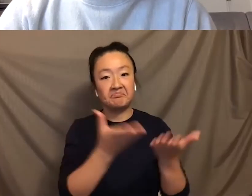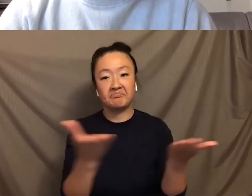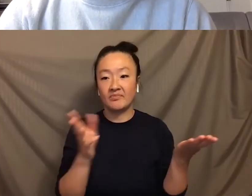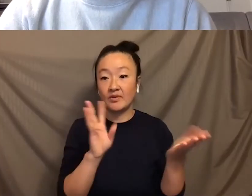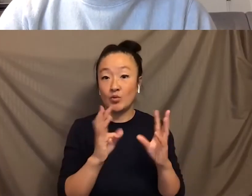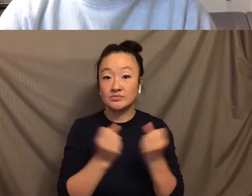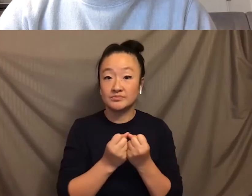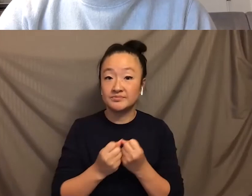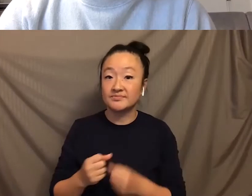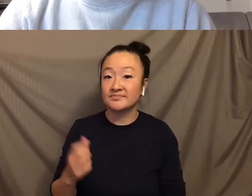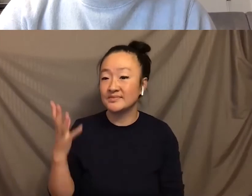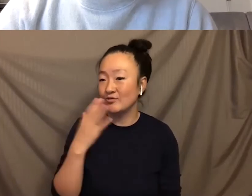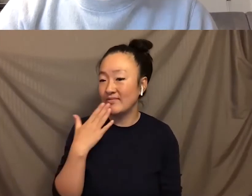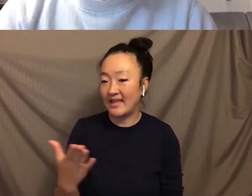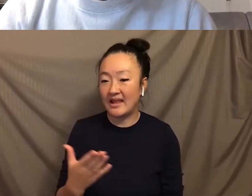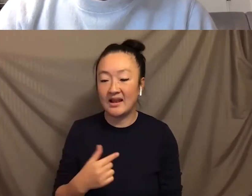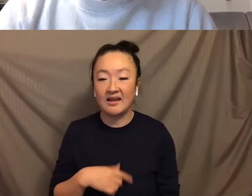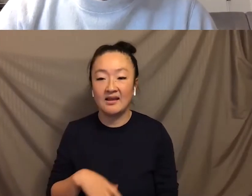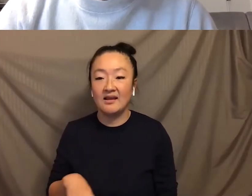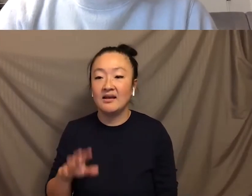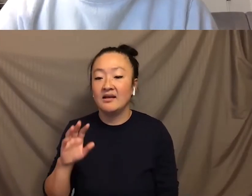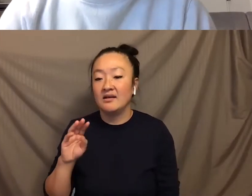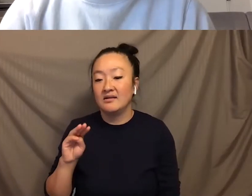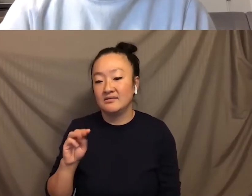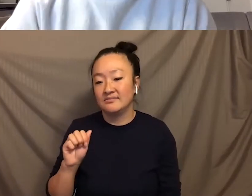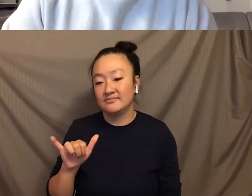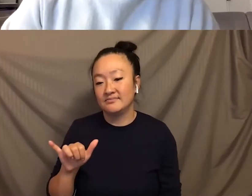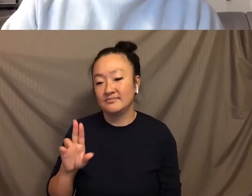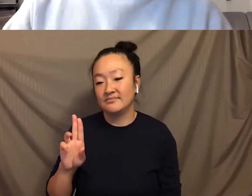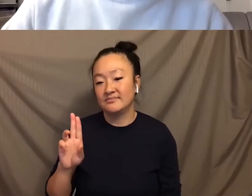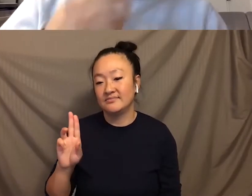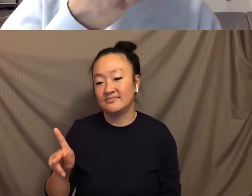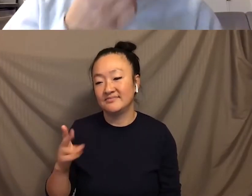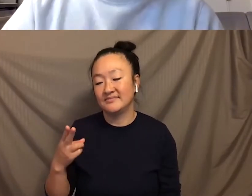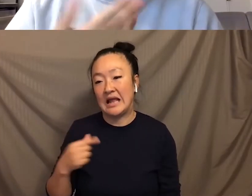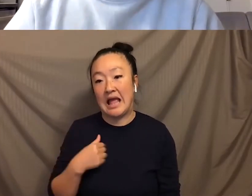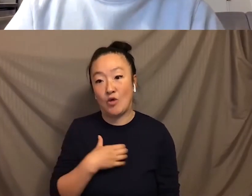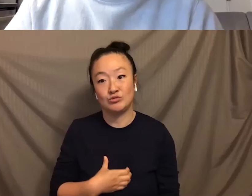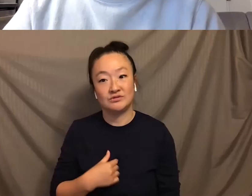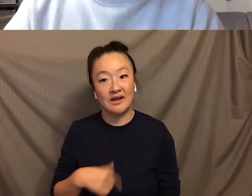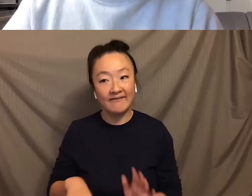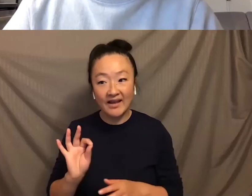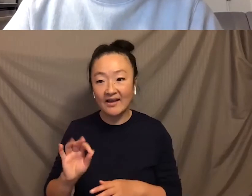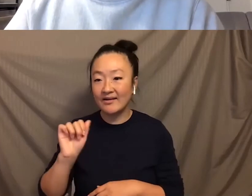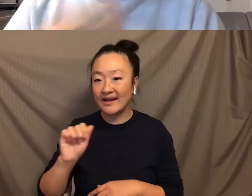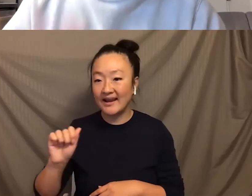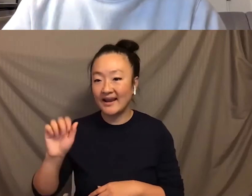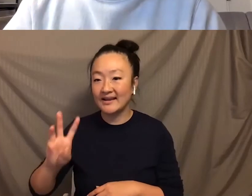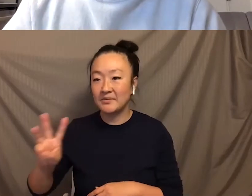beautiful. Thank I you. wish I had found it at AAWW, I do think that these sorts of spaces,